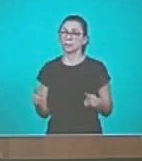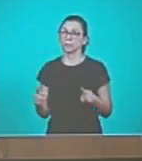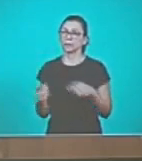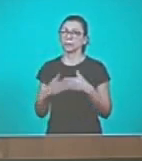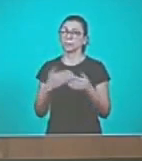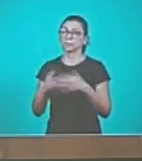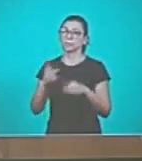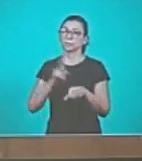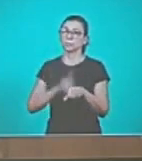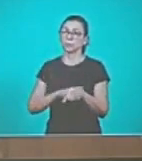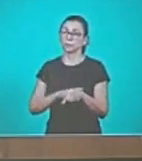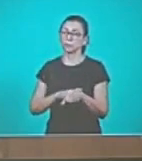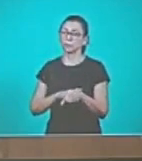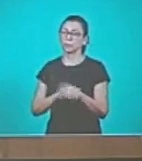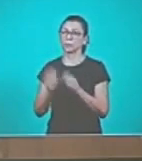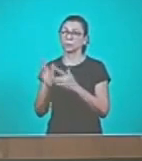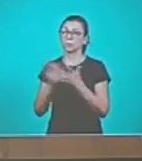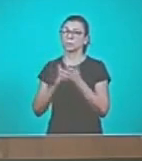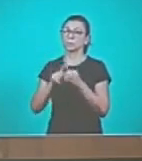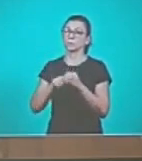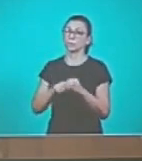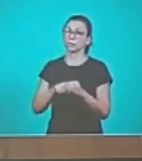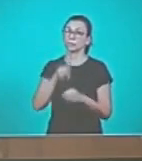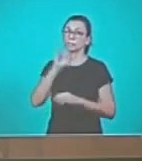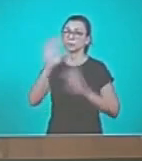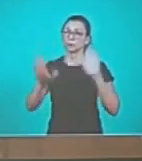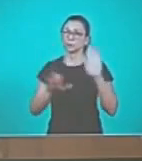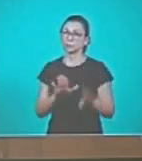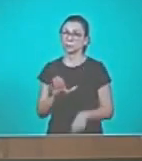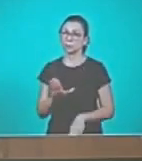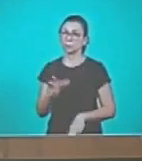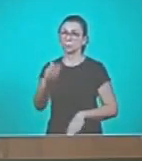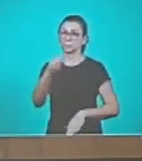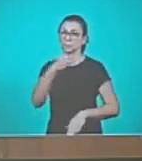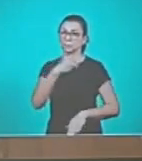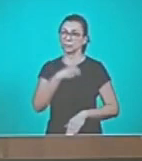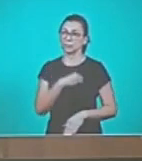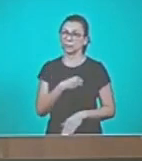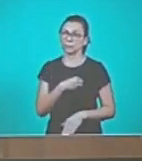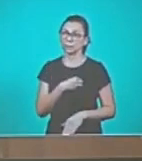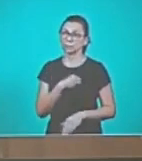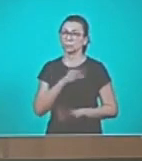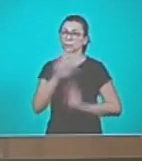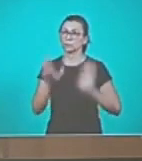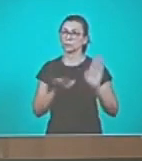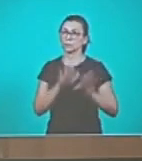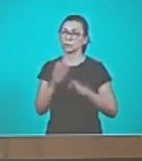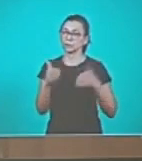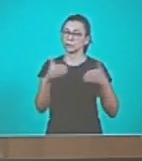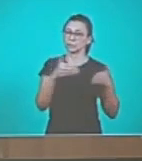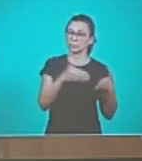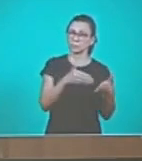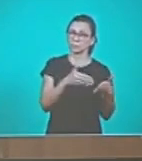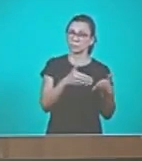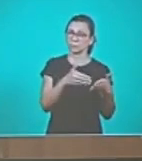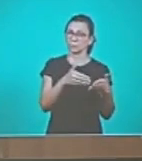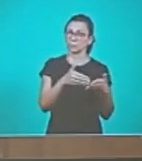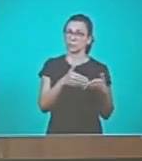sins. We are subject to this in this world. But look what the Word says. When the Lord comes,